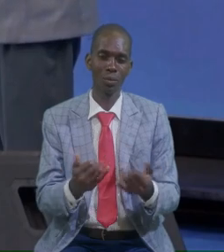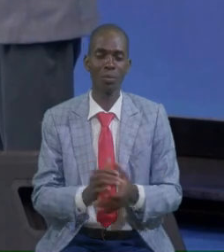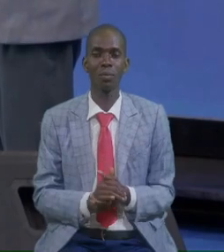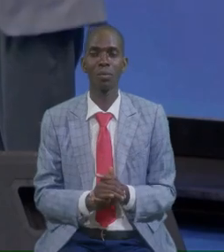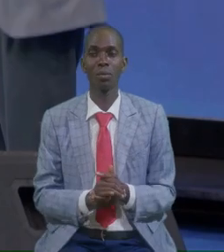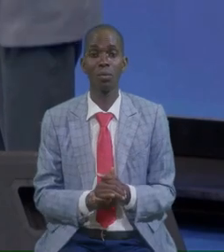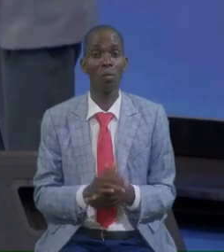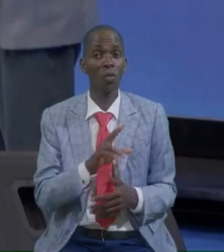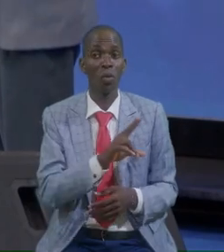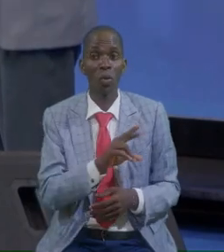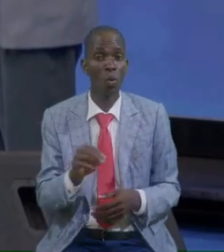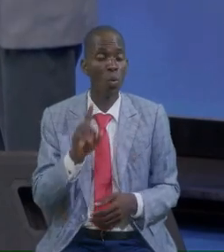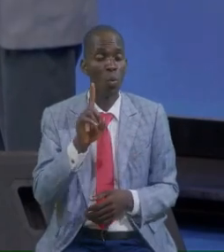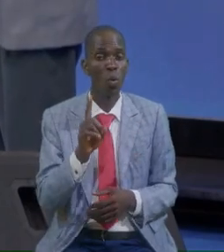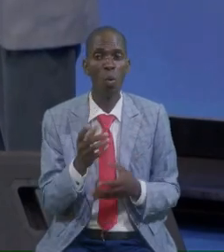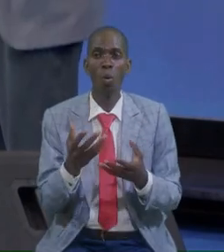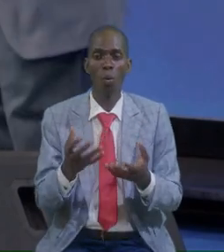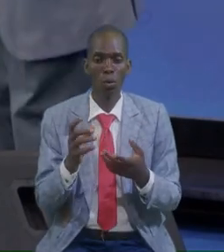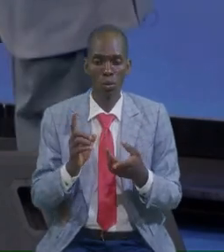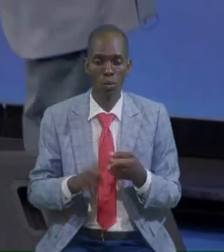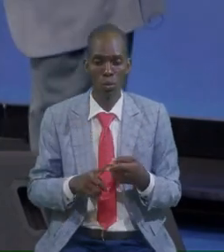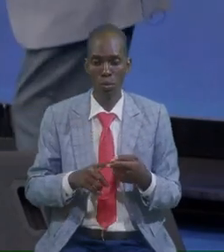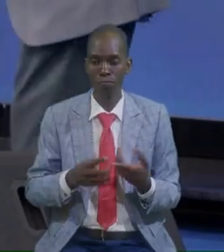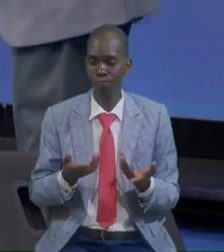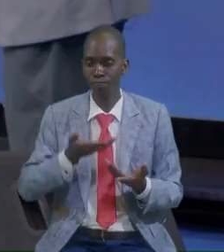nobody wants to look into that.